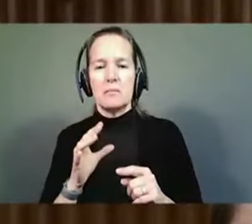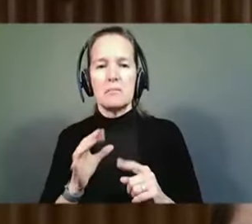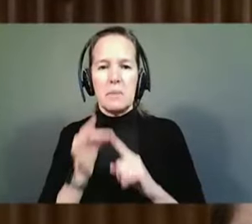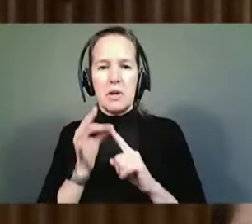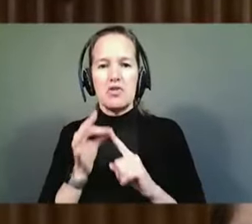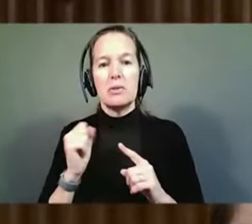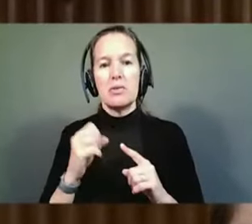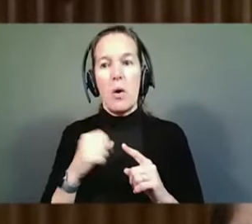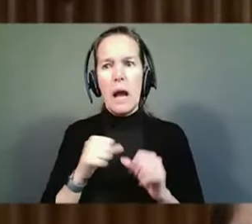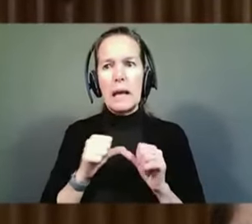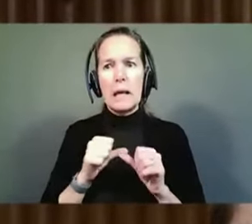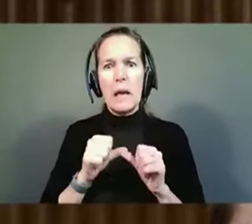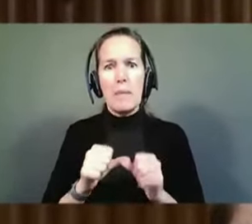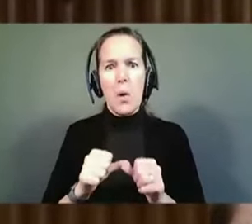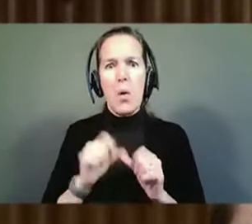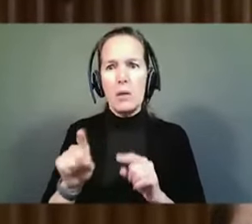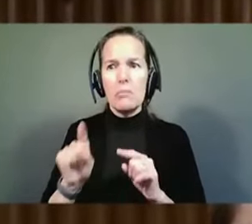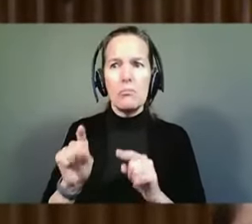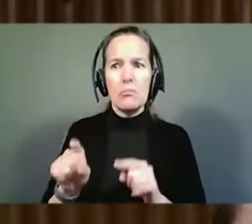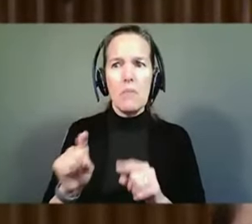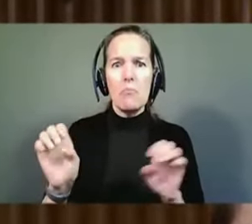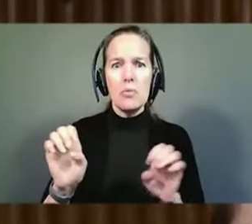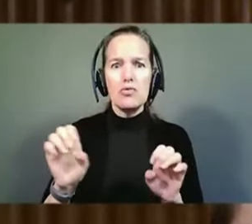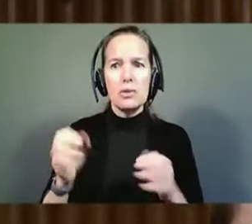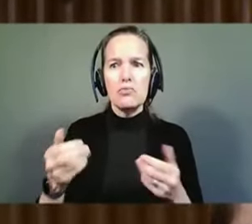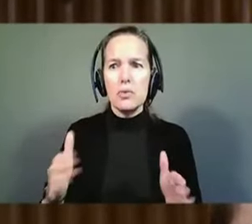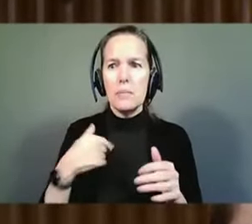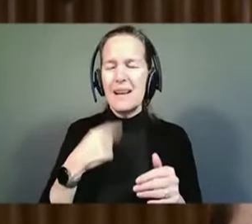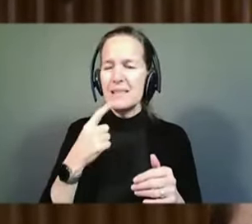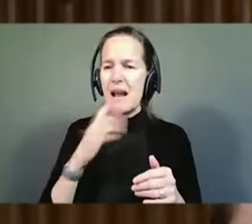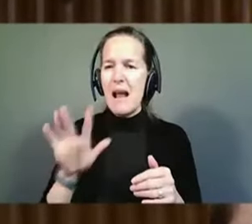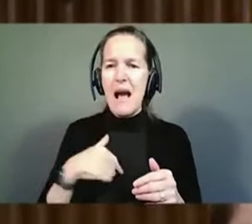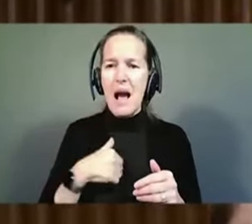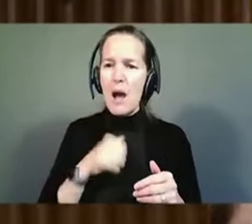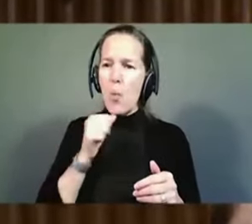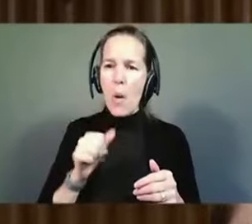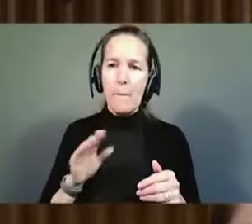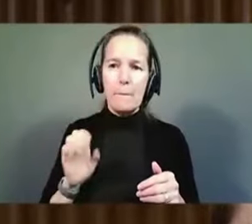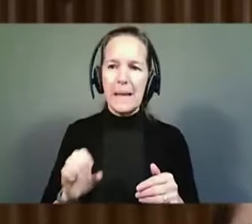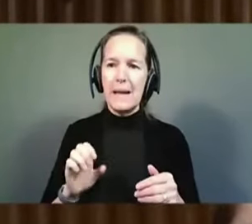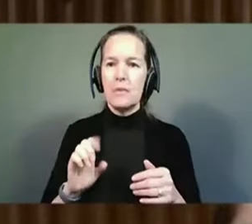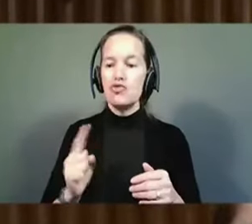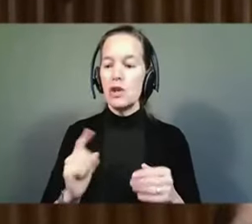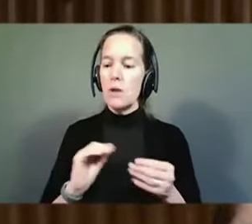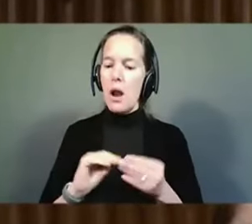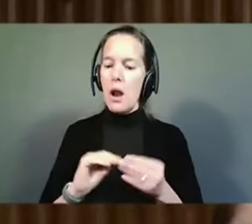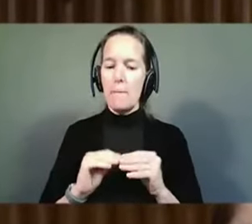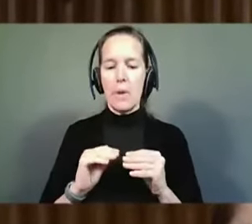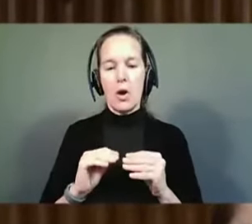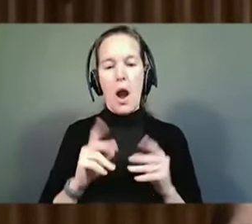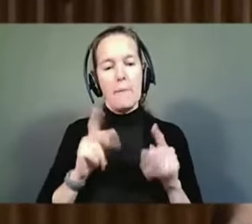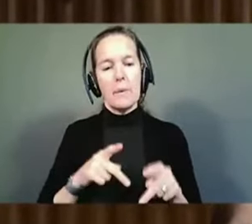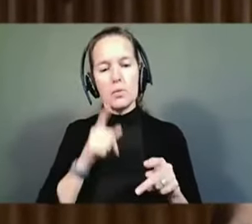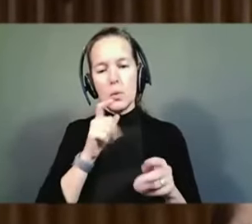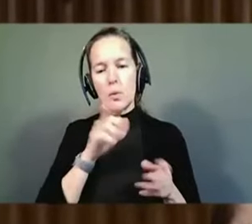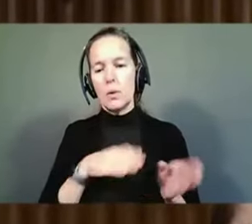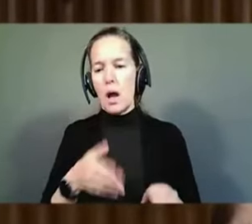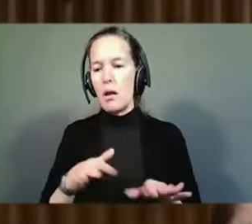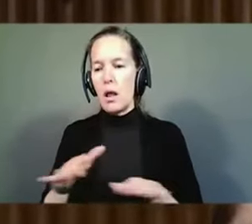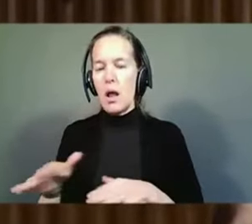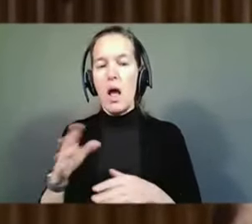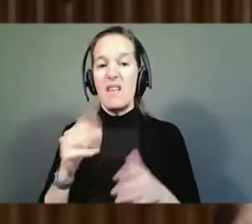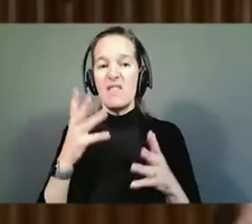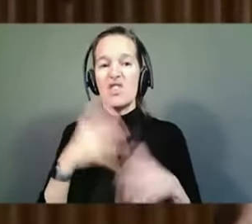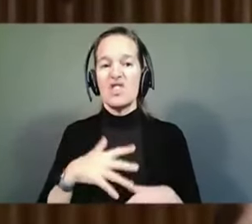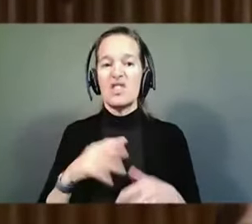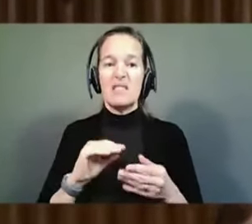emergency room because I told myself, I am not going to be a statistic. And I think, unfortunately, those statistics are